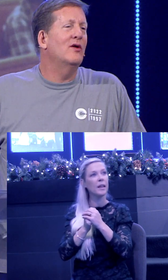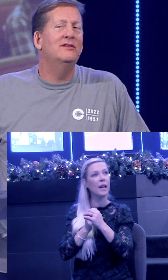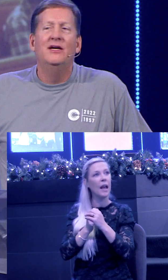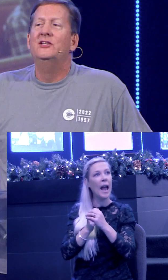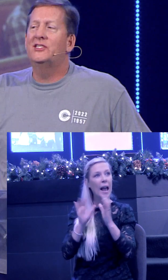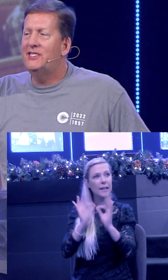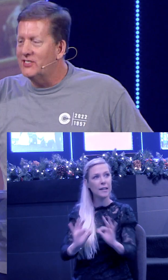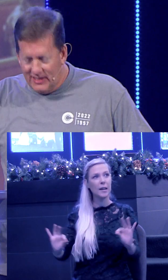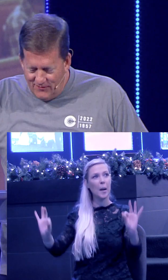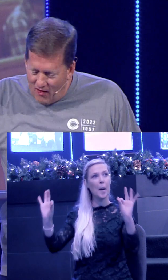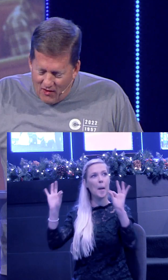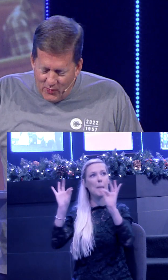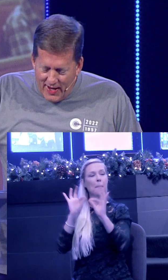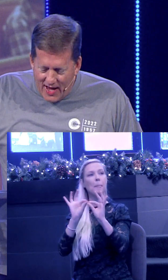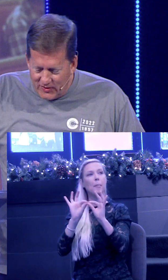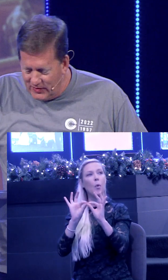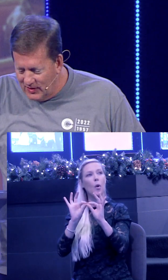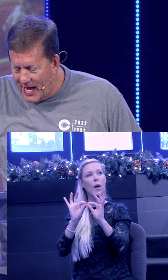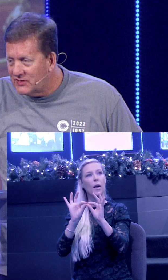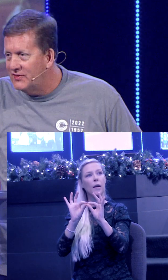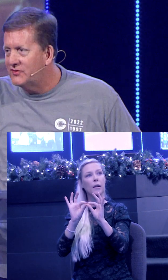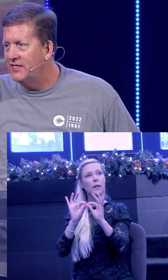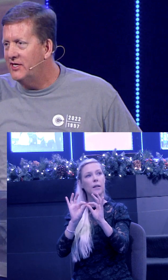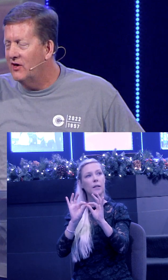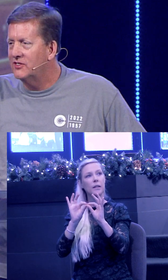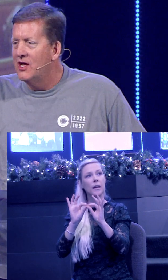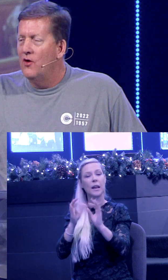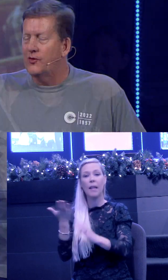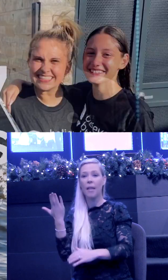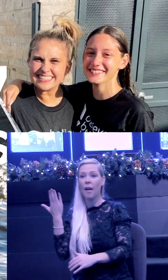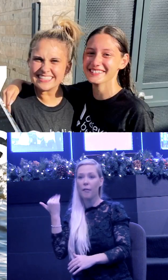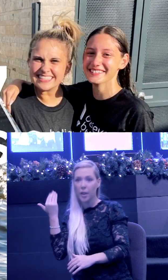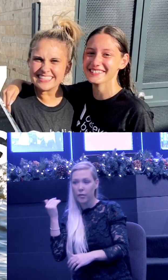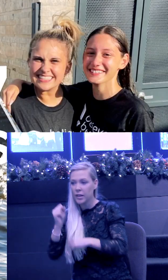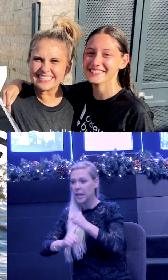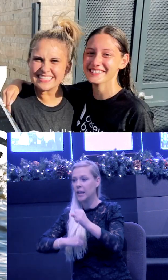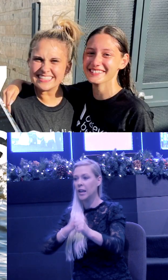most important statistic of all that we have. During the last 15 years,